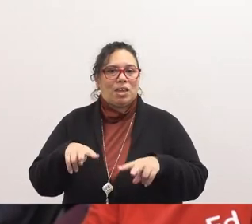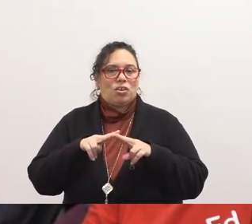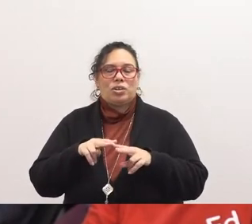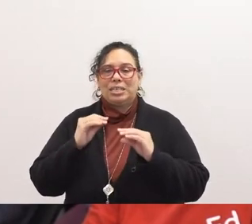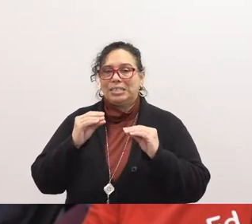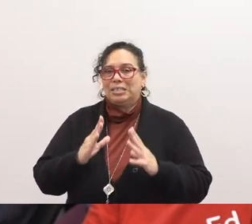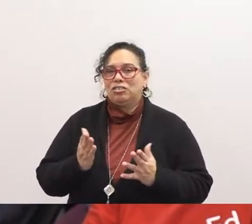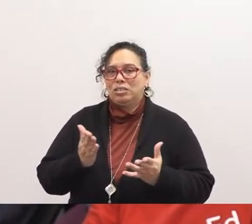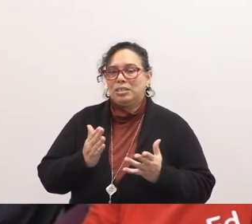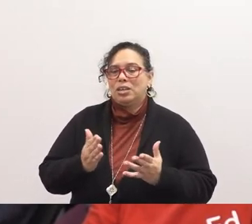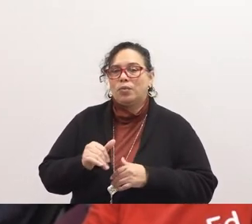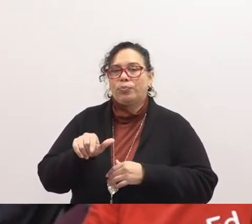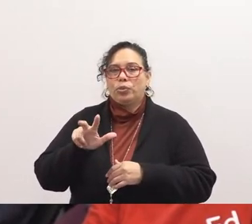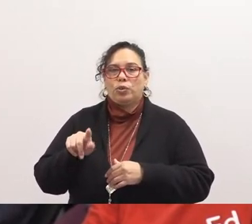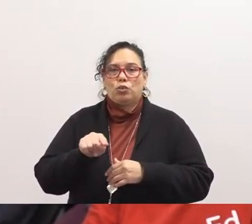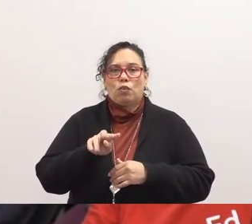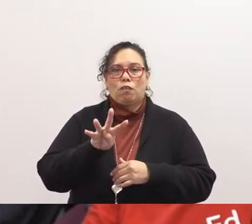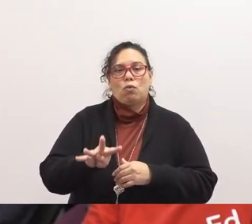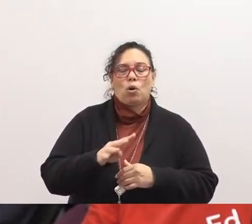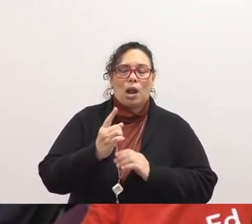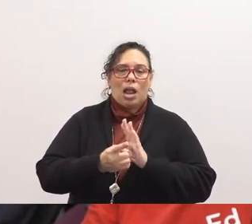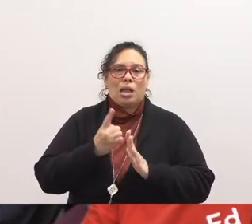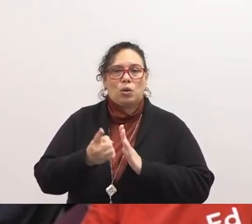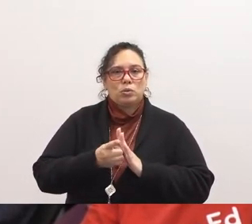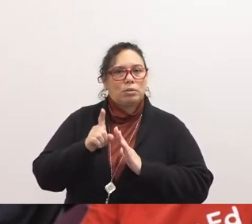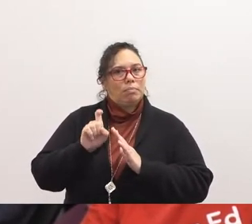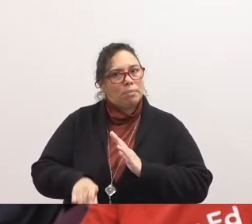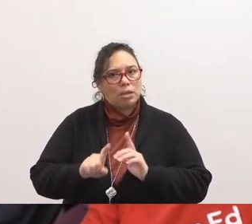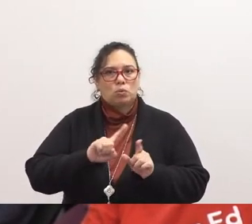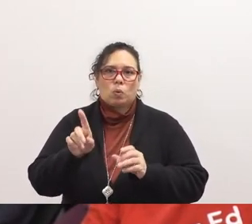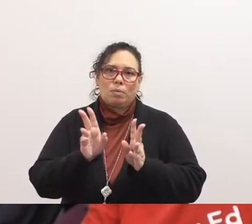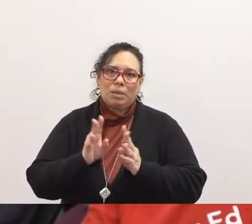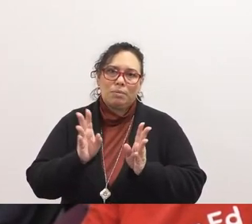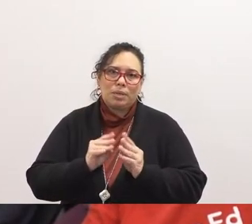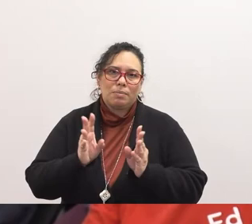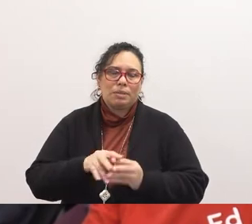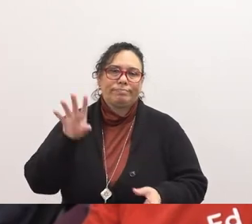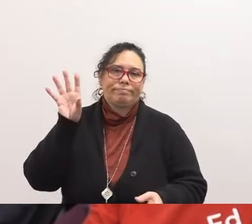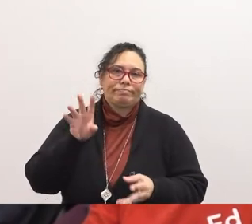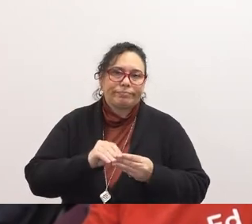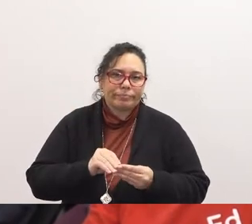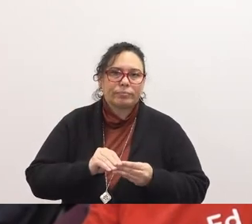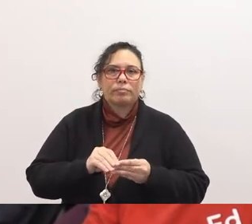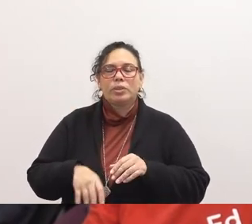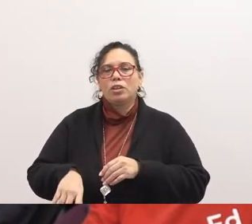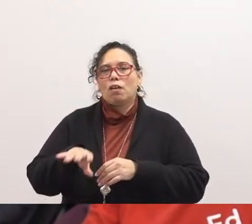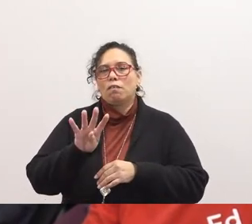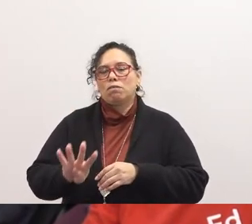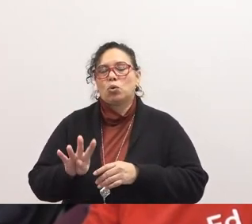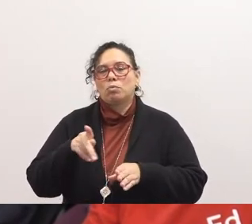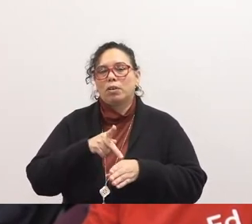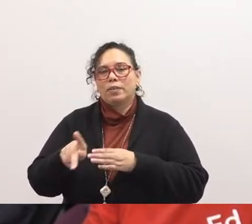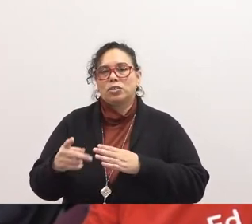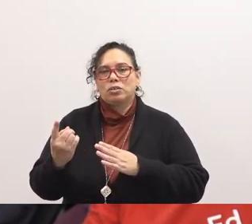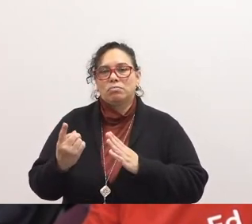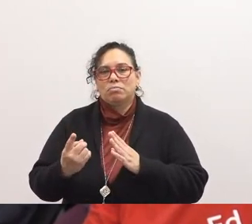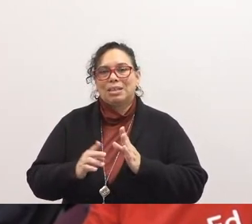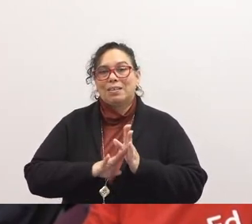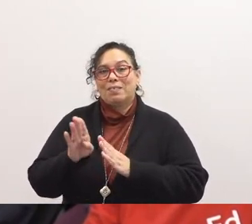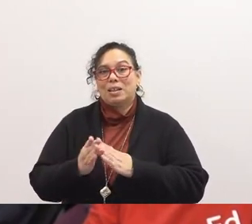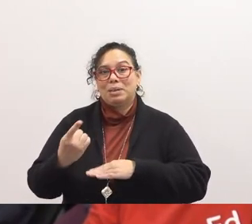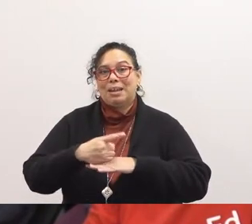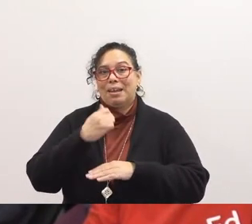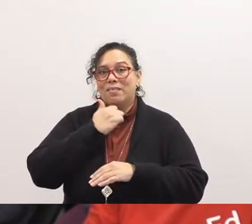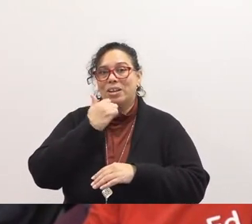LBUSD, we have 3 to 4 hours of mandatory meetings a week, which when you aggregate the total time, equates to 4 professional development days per year. These meetings are